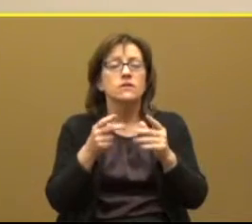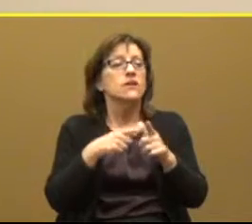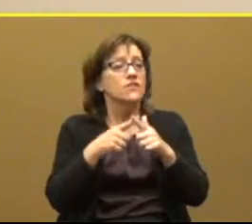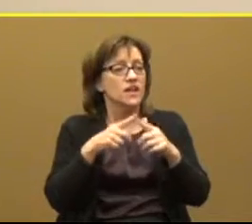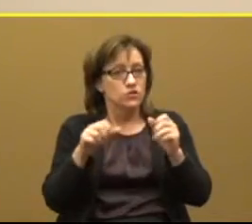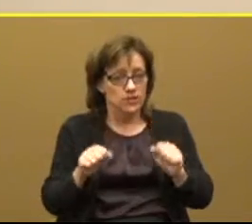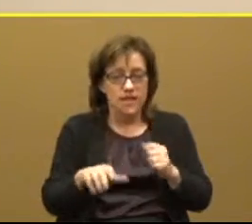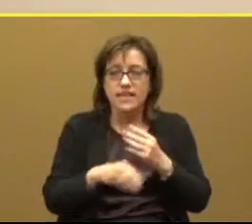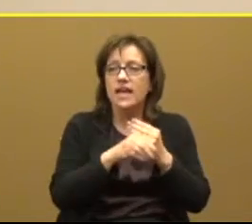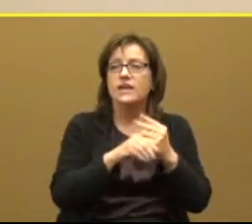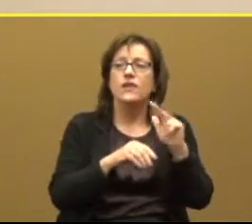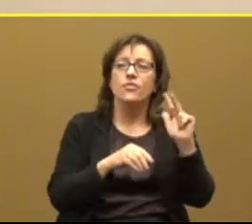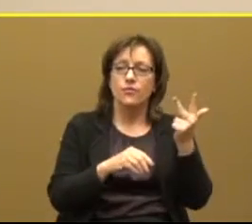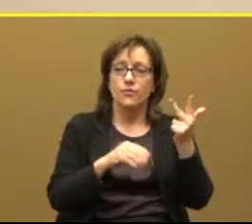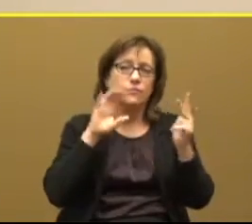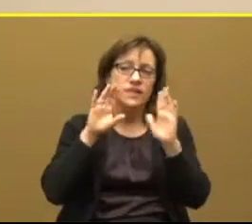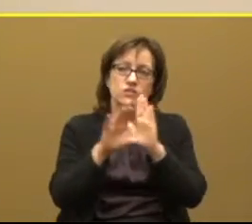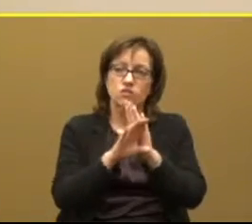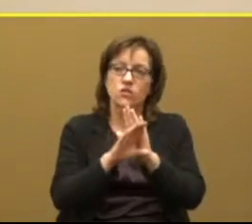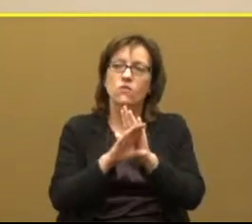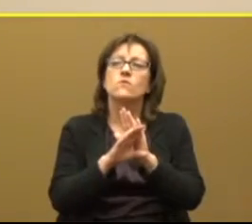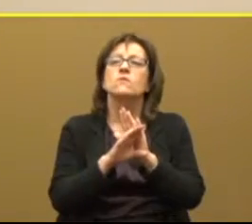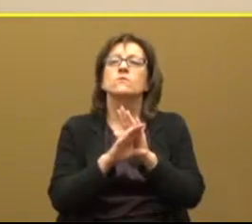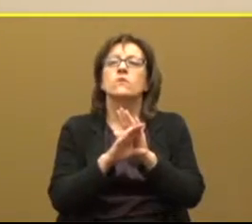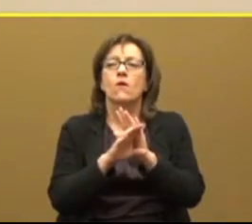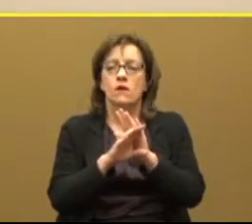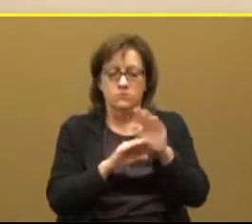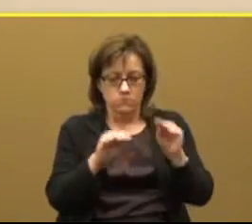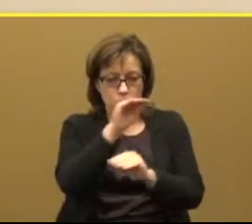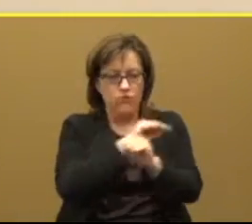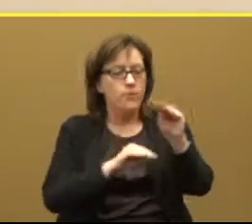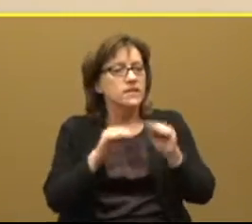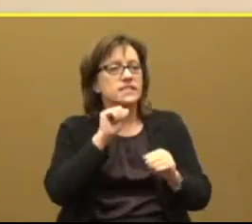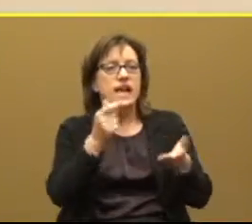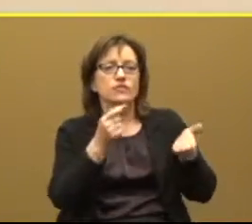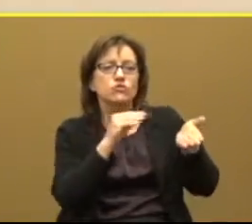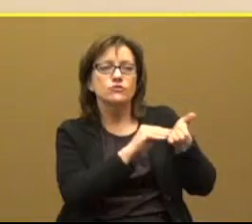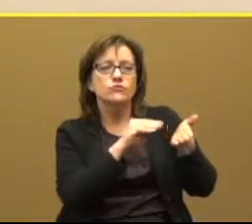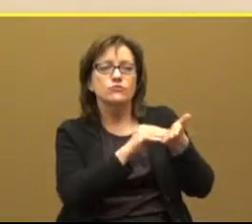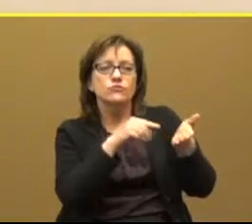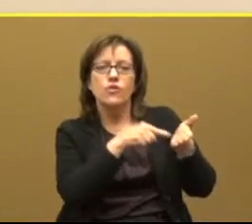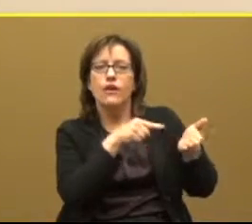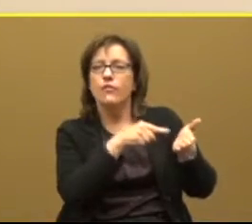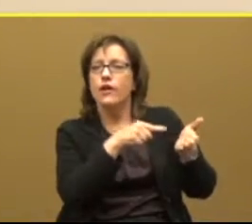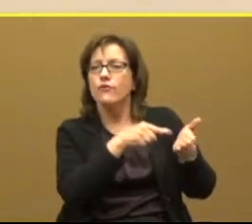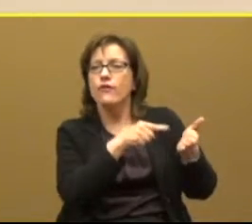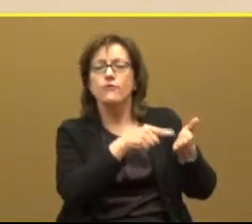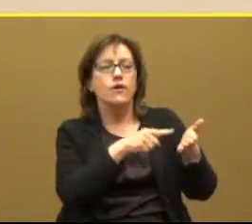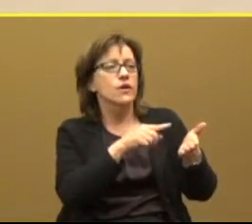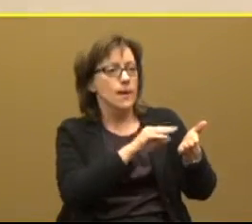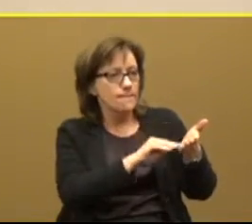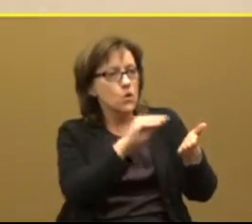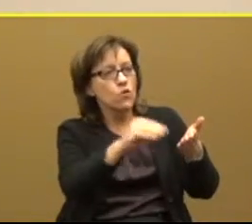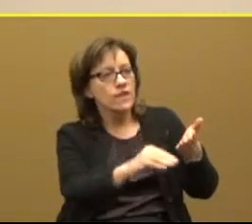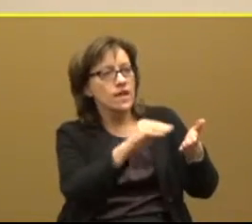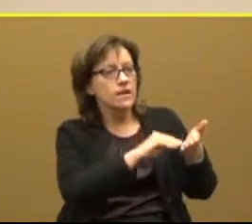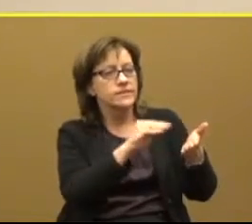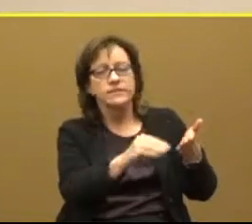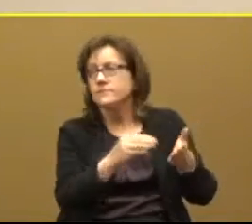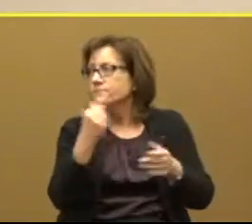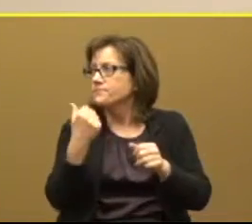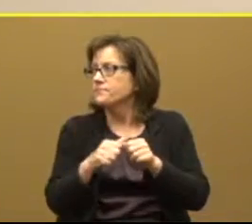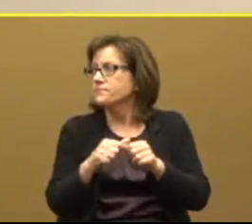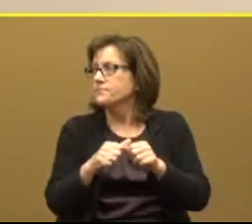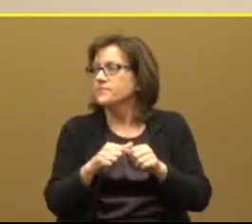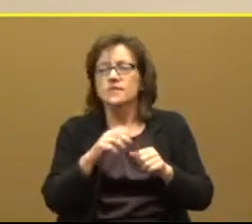3rd picture and then move them always and make sure that they're not just selecting. I think you guys probably remember I had a student who always